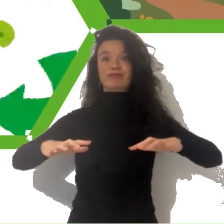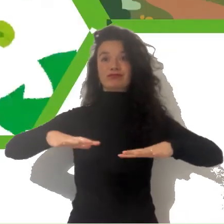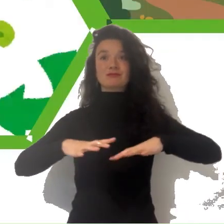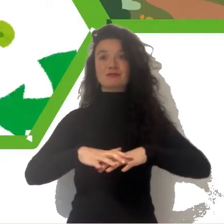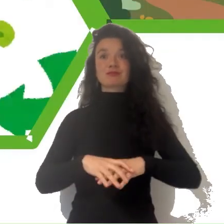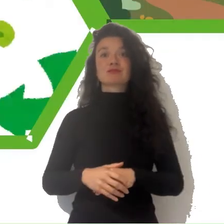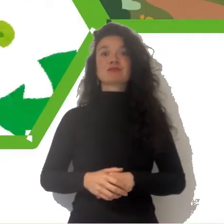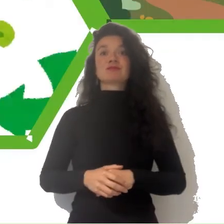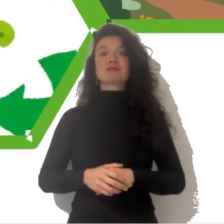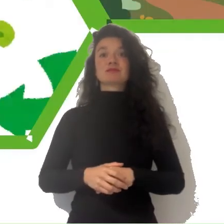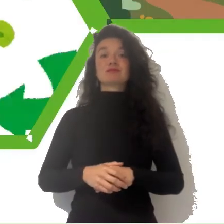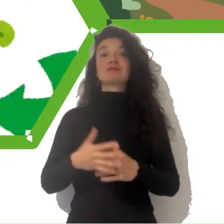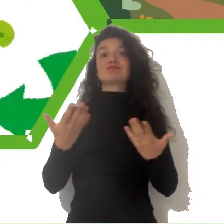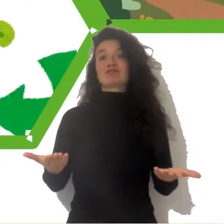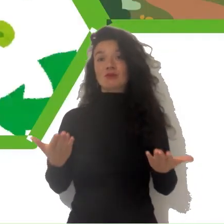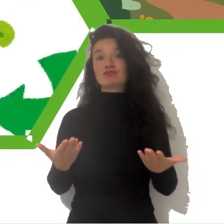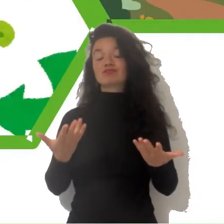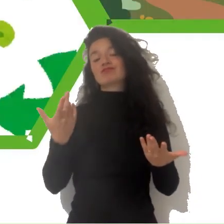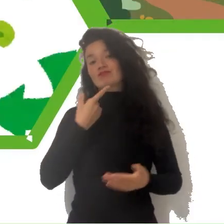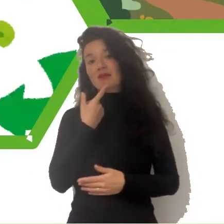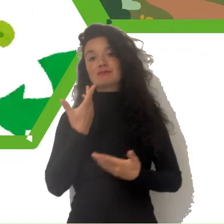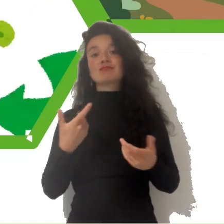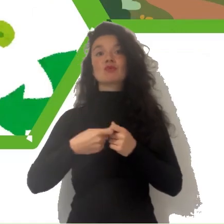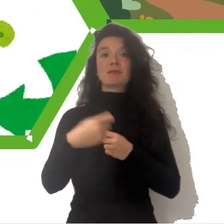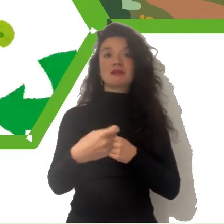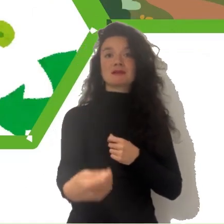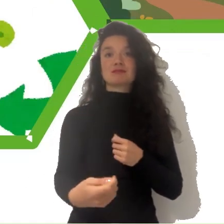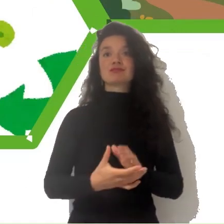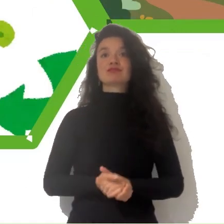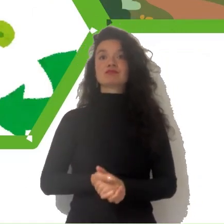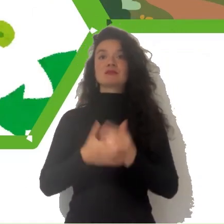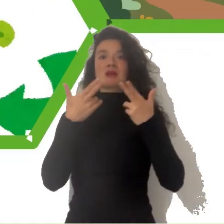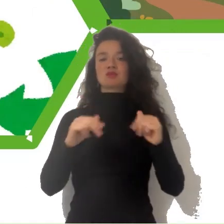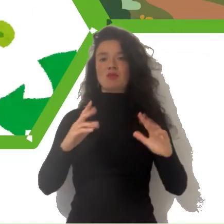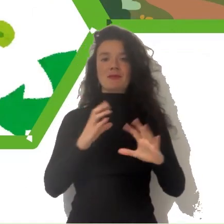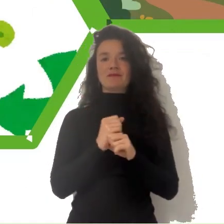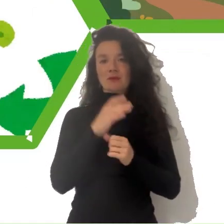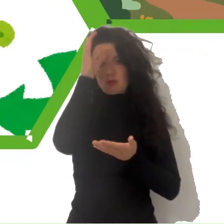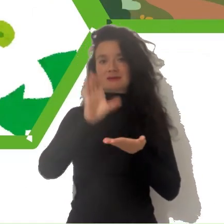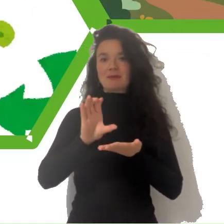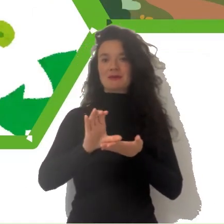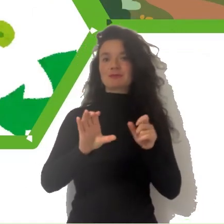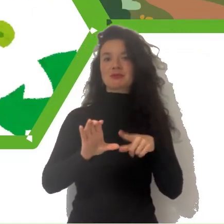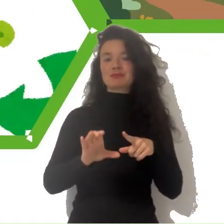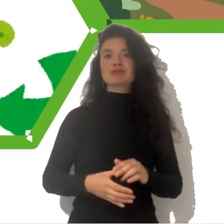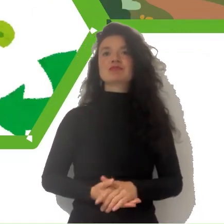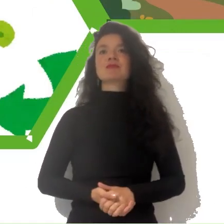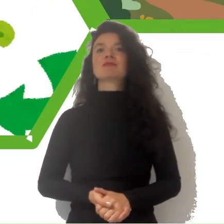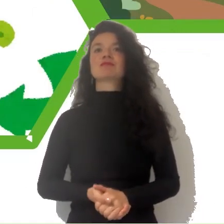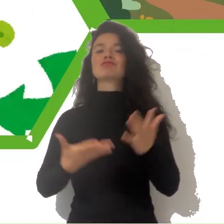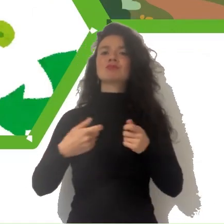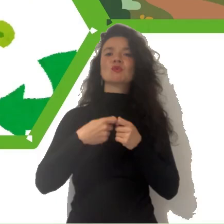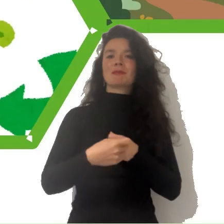Here we move on to see what sustainability is, and we'll have a short introduction to sustainability. Sustainability is about meeting